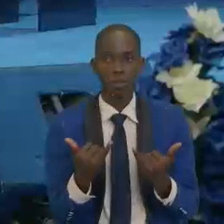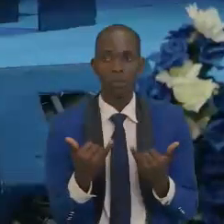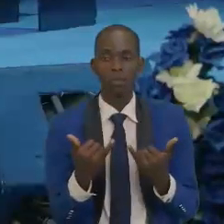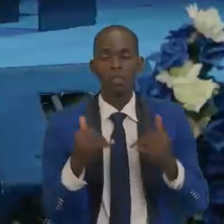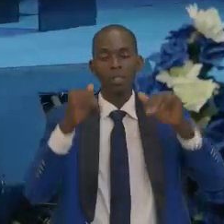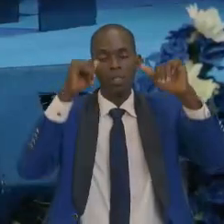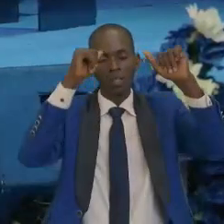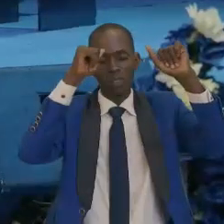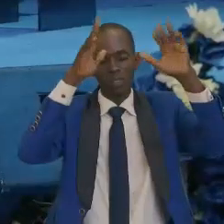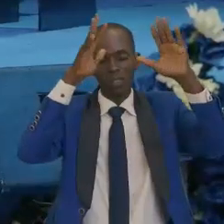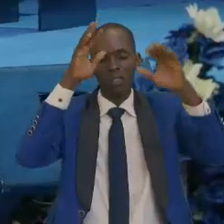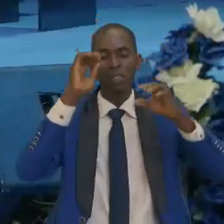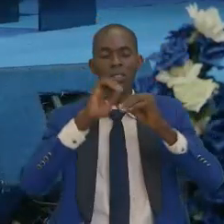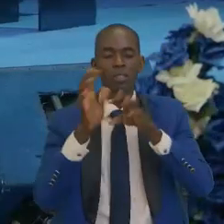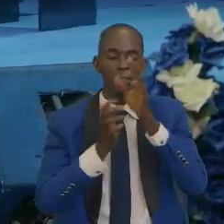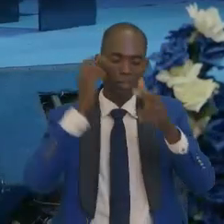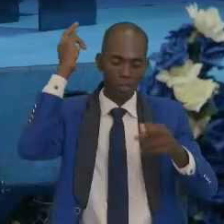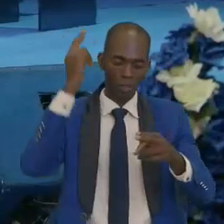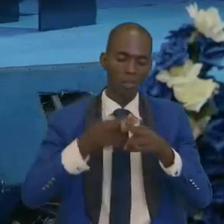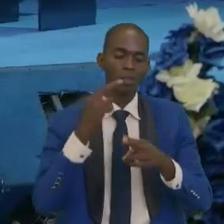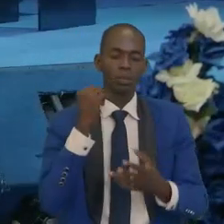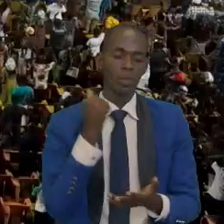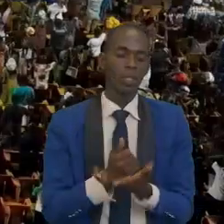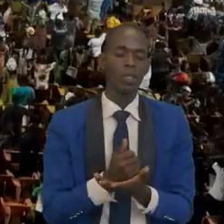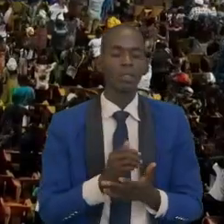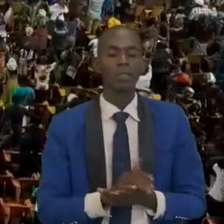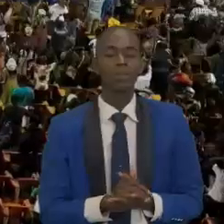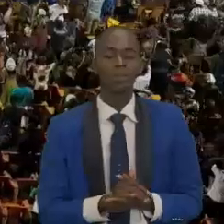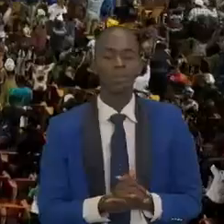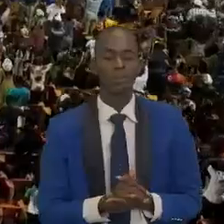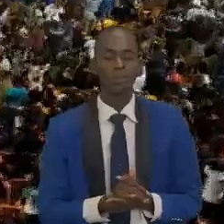Father, in Jesus' name,